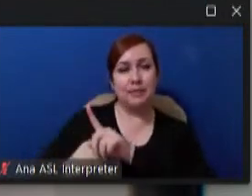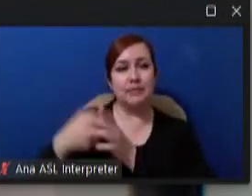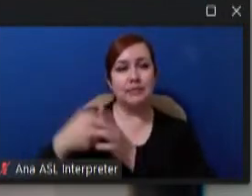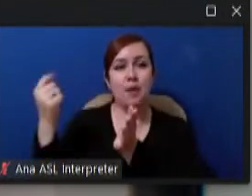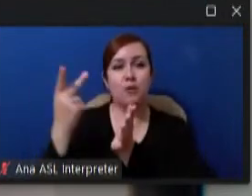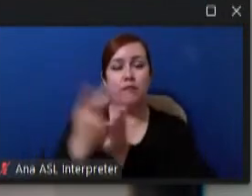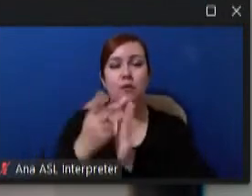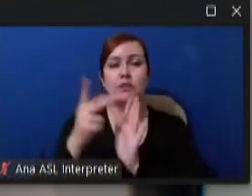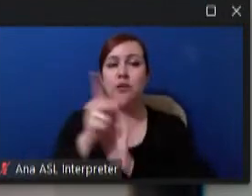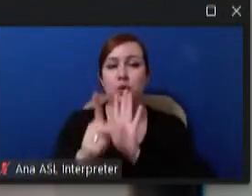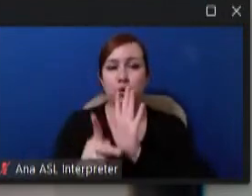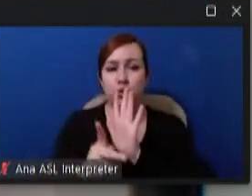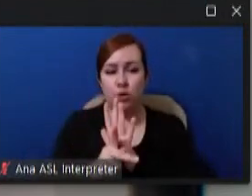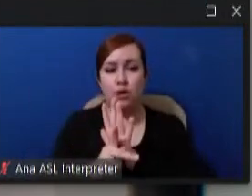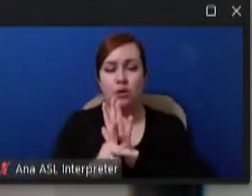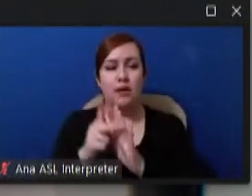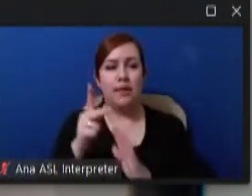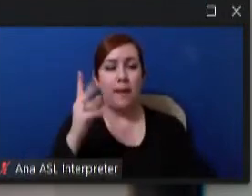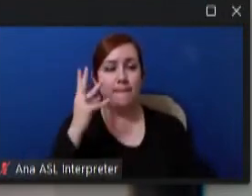the integral